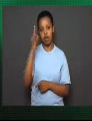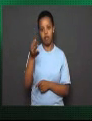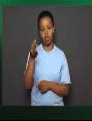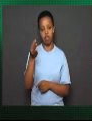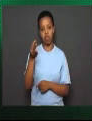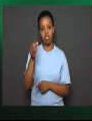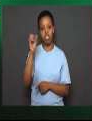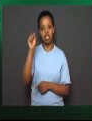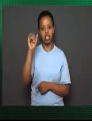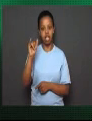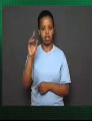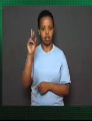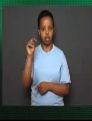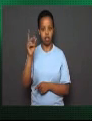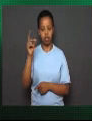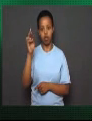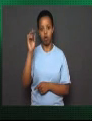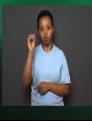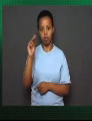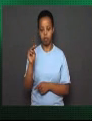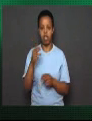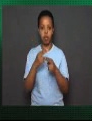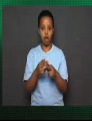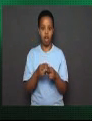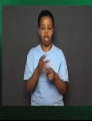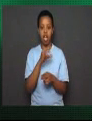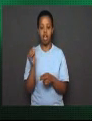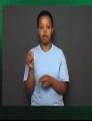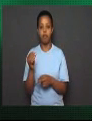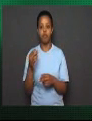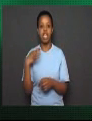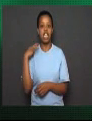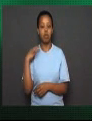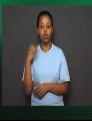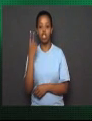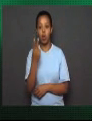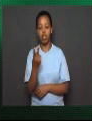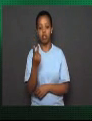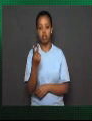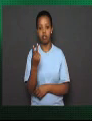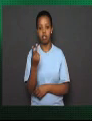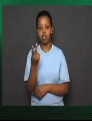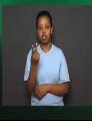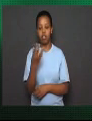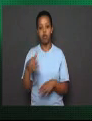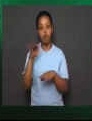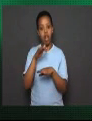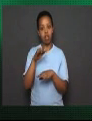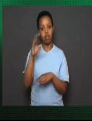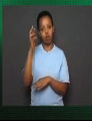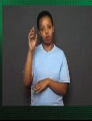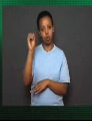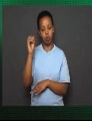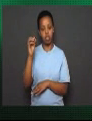Individuals who are born with too many or too few chromosomes are sterile. This